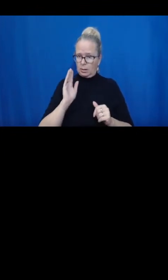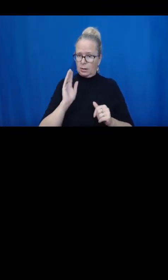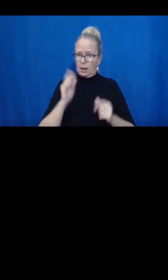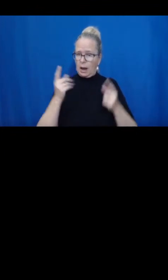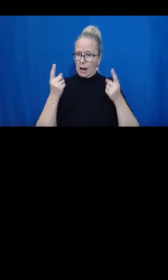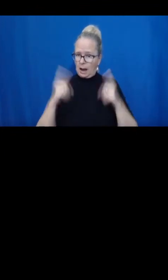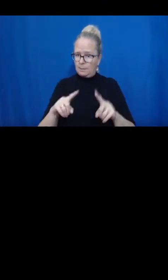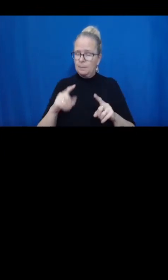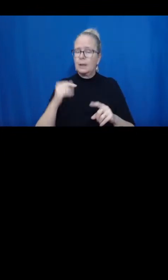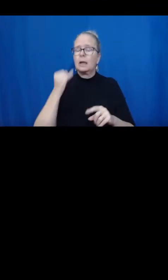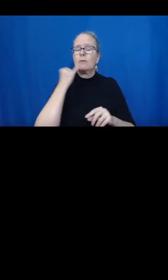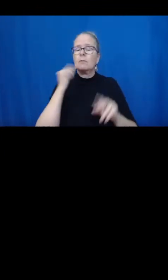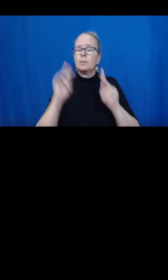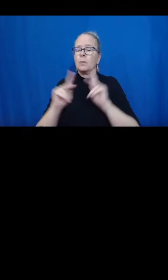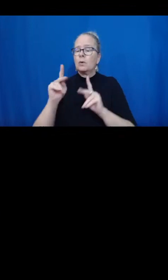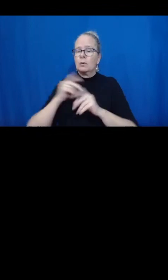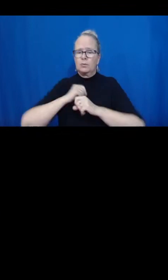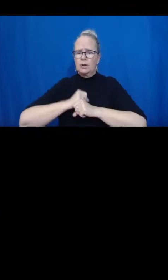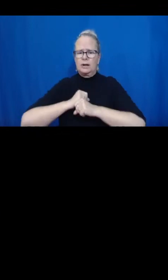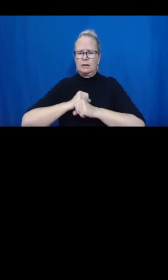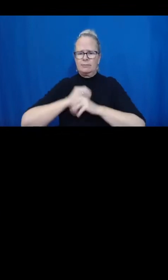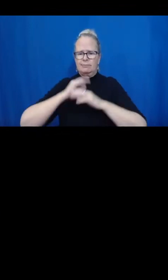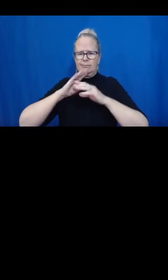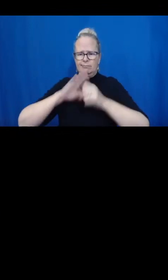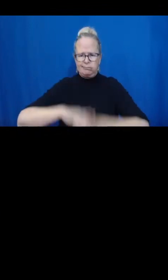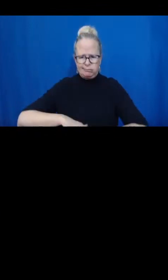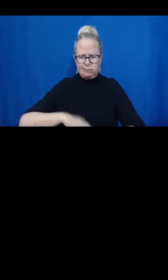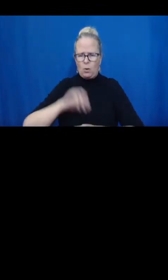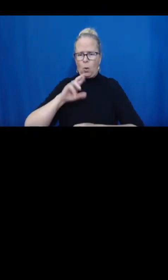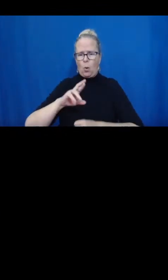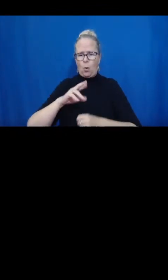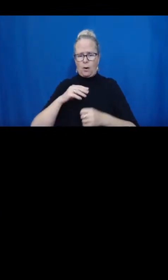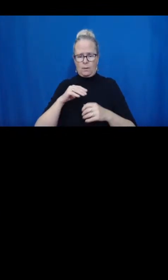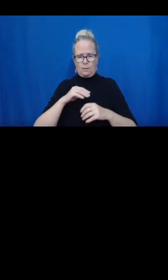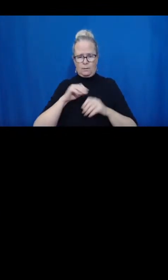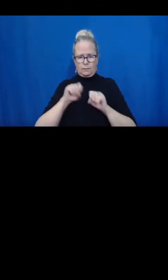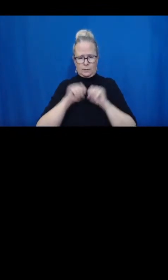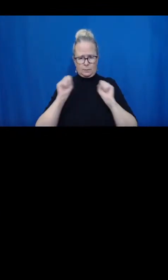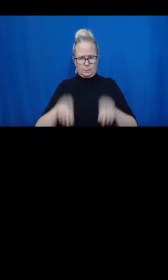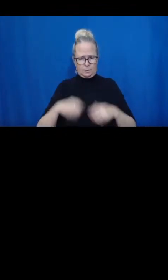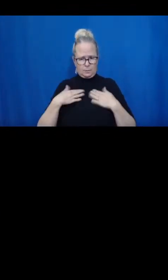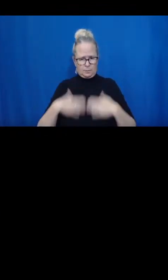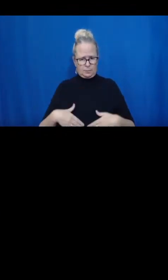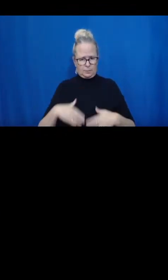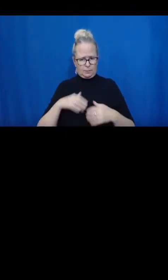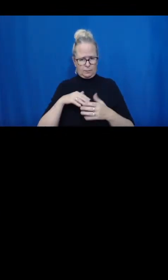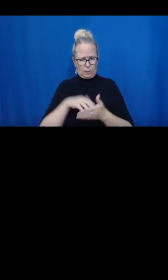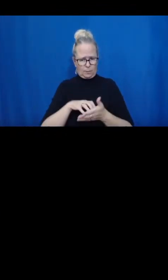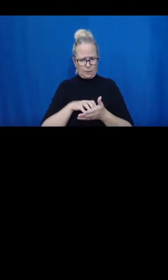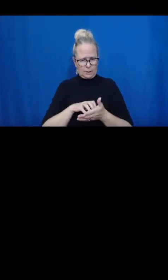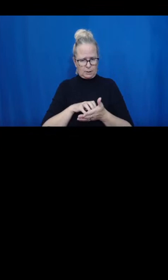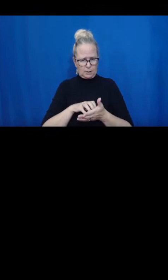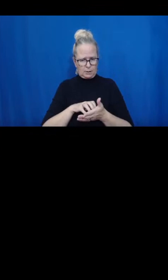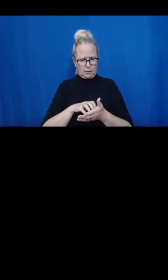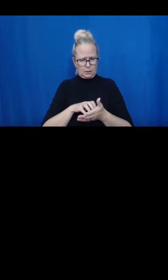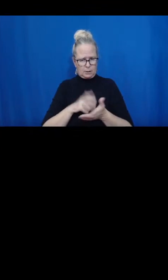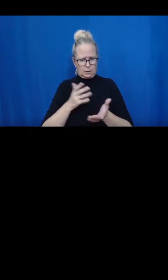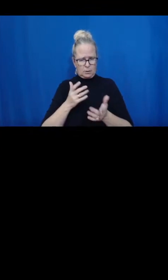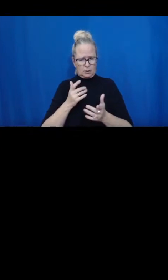be aware of what types of antibodies they're still holding? Or will it always just be a cross your fingers